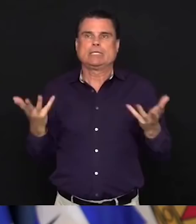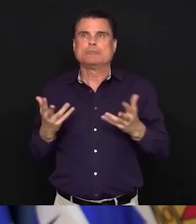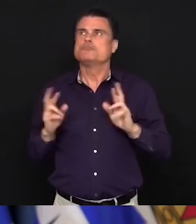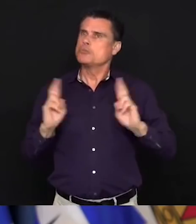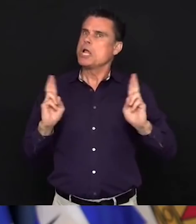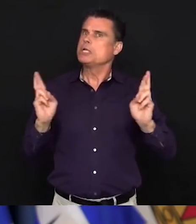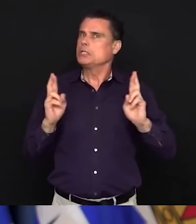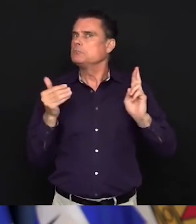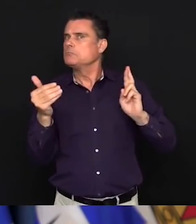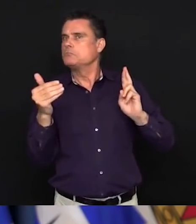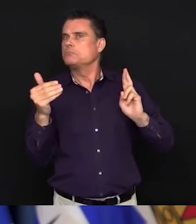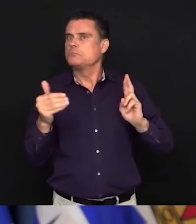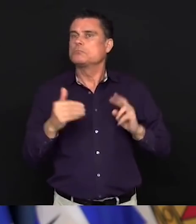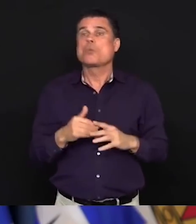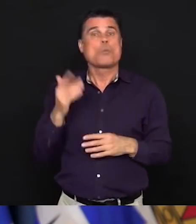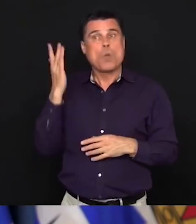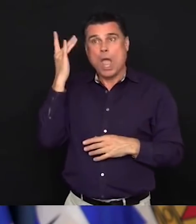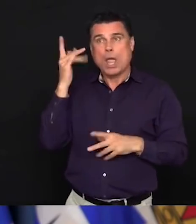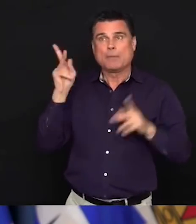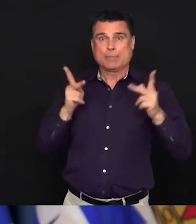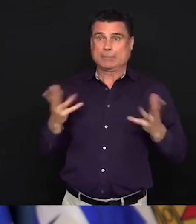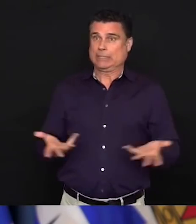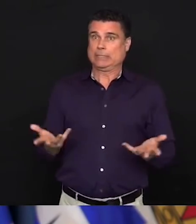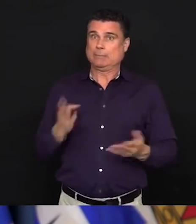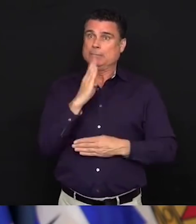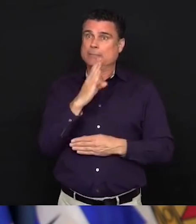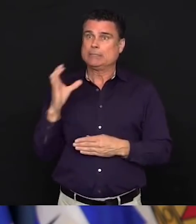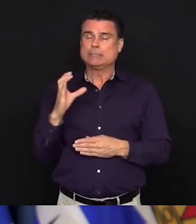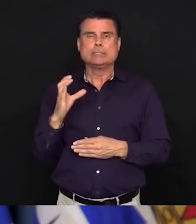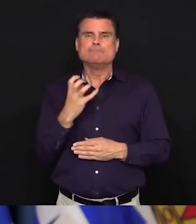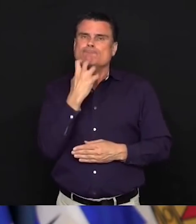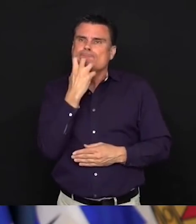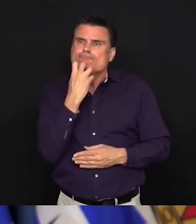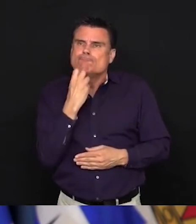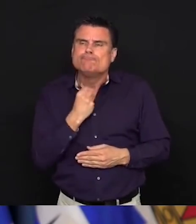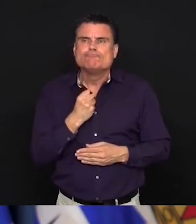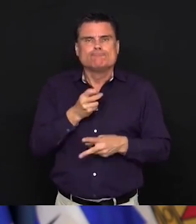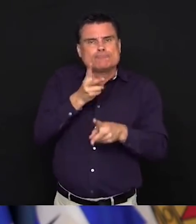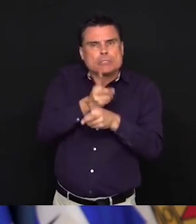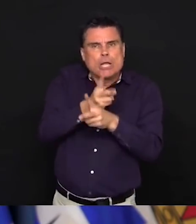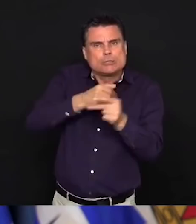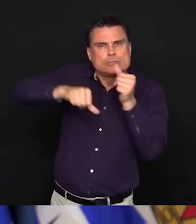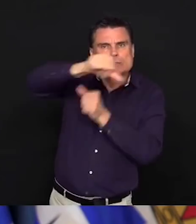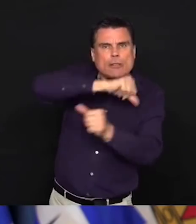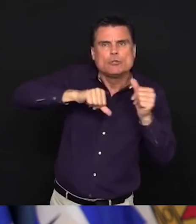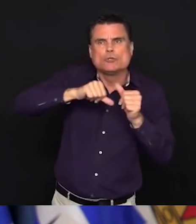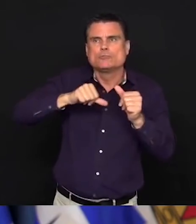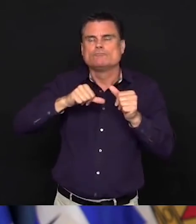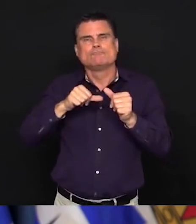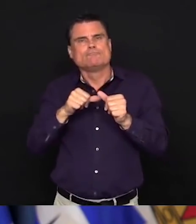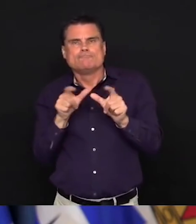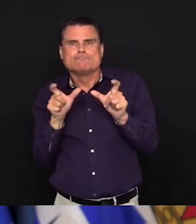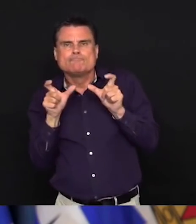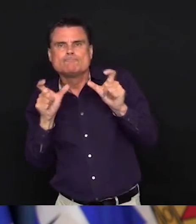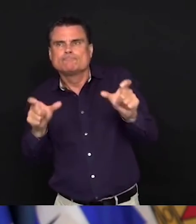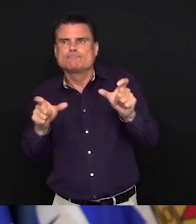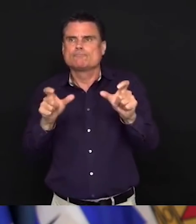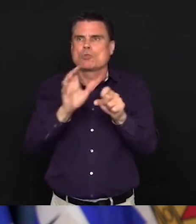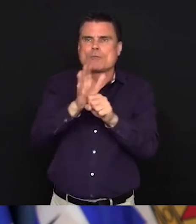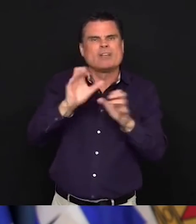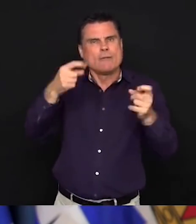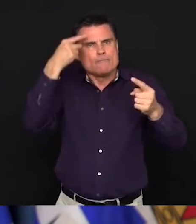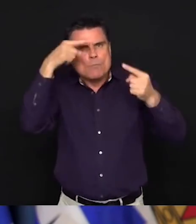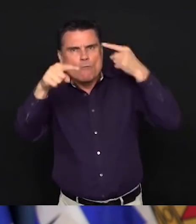I'm pretty excited about the work we've been able to do behind the scenes to get to a position to kickstart the economy when the time is